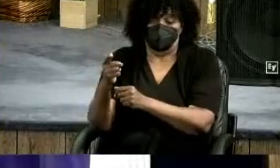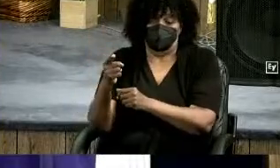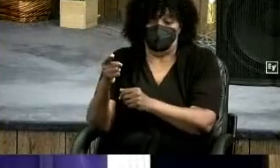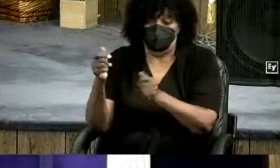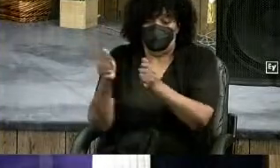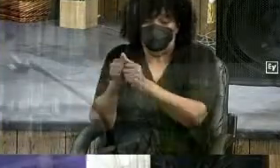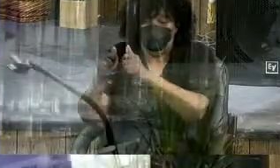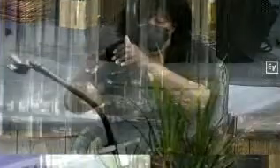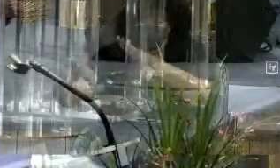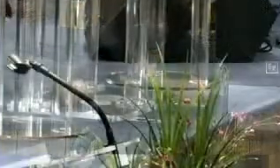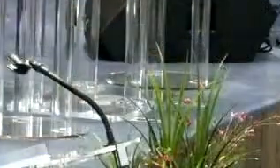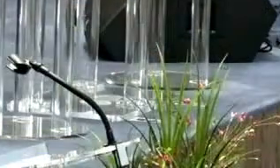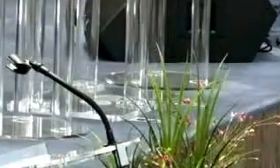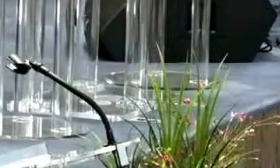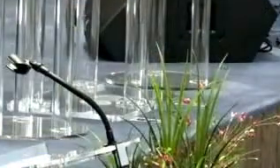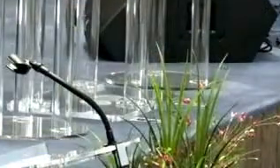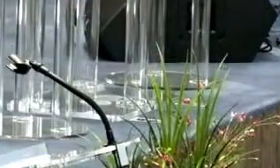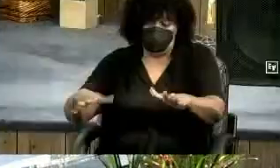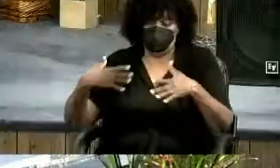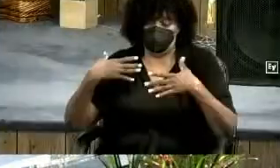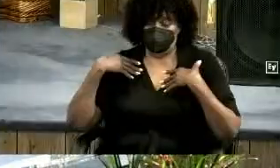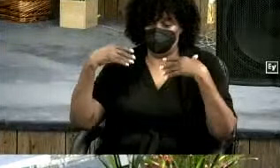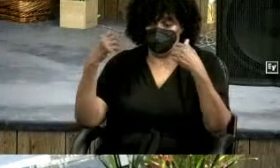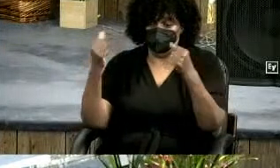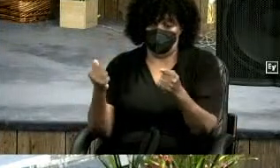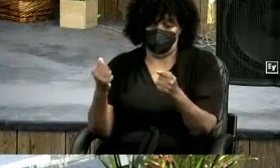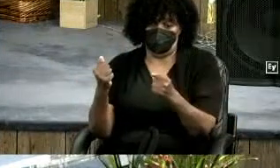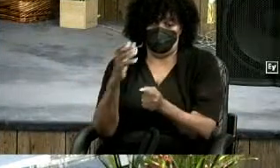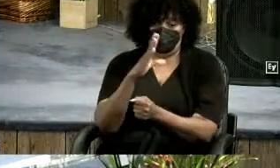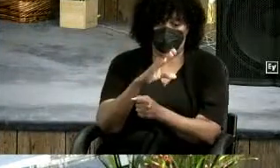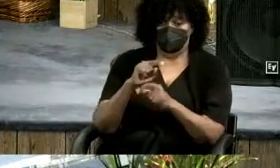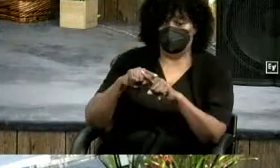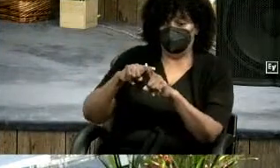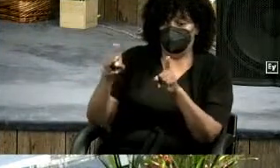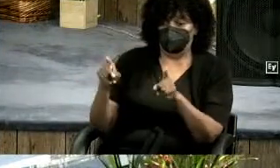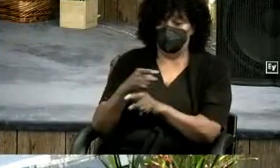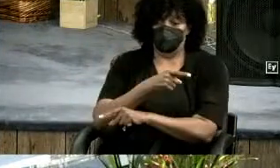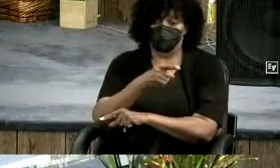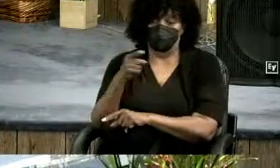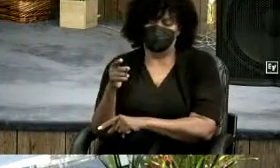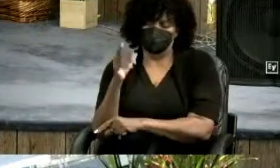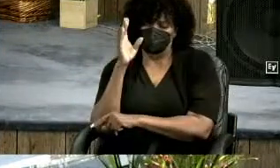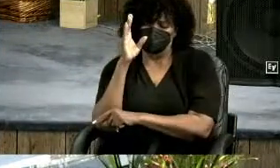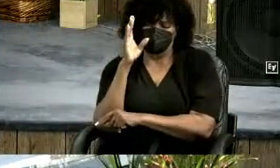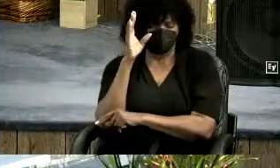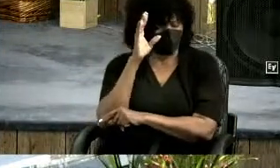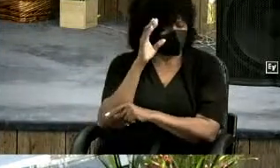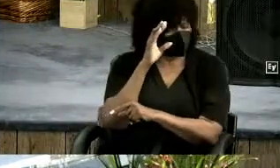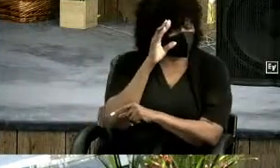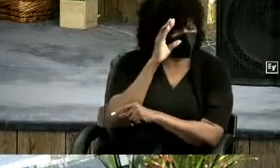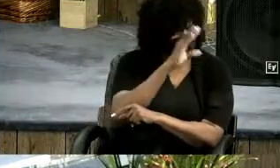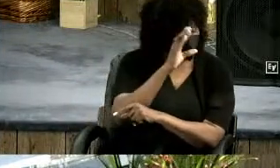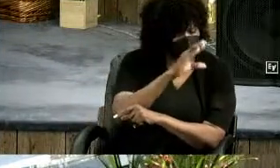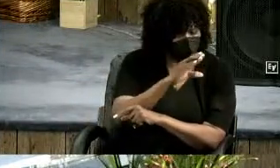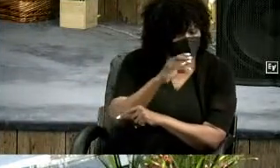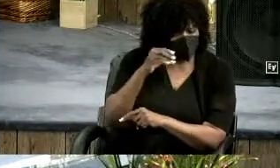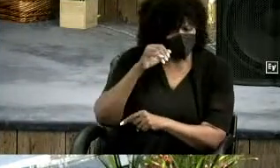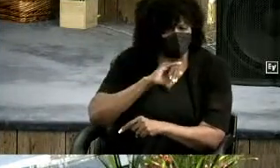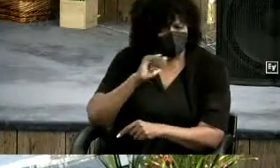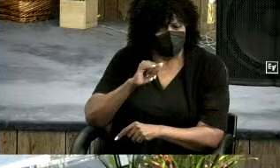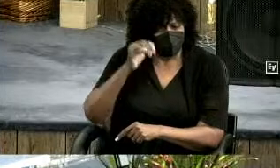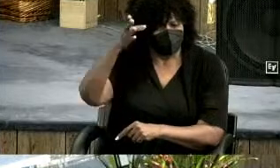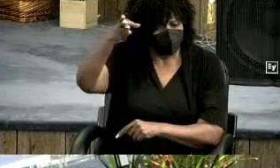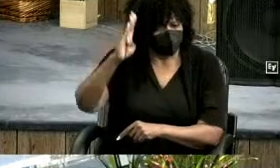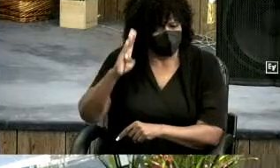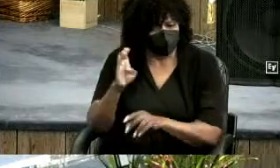powerless by man's standards. But they are wondering if this God is who he says